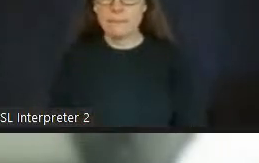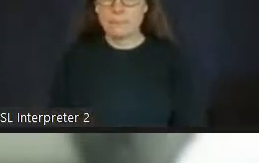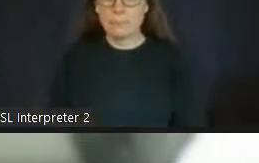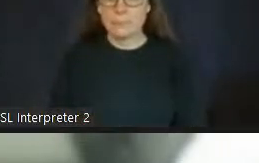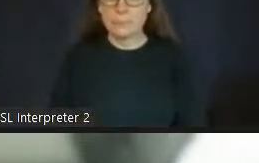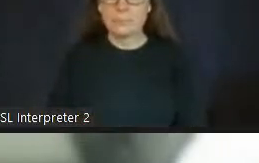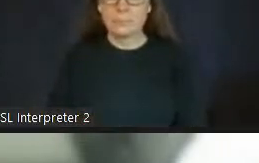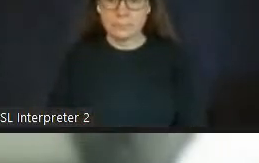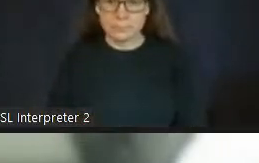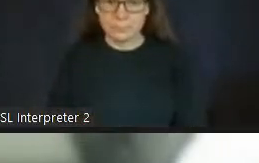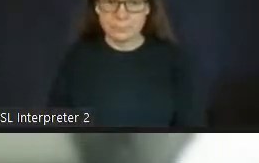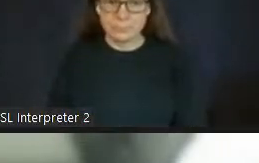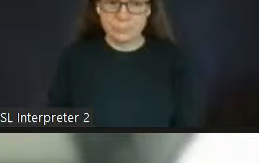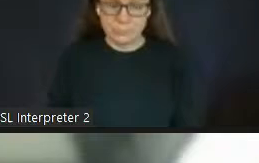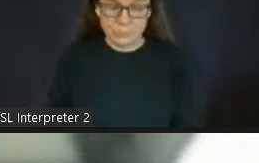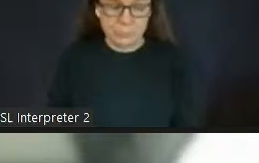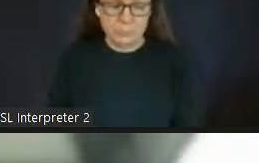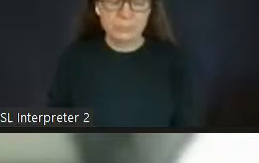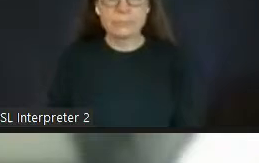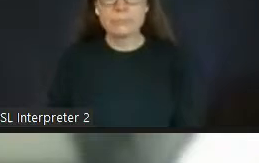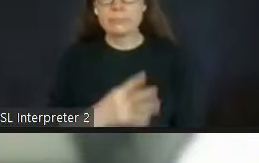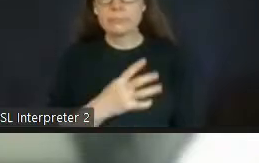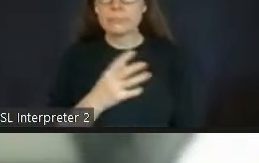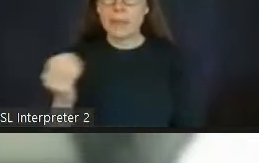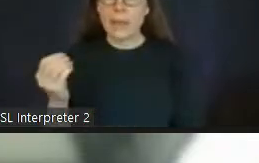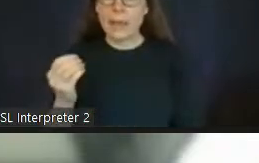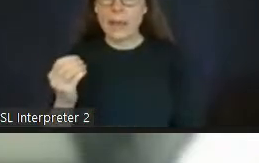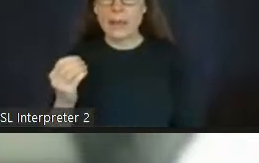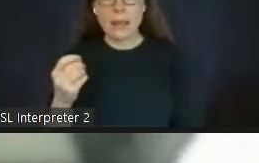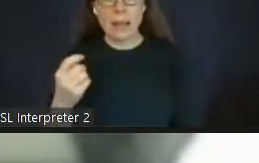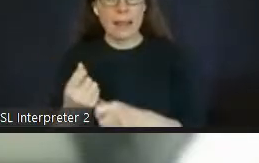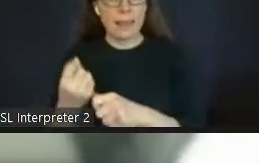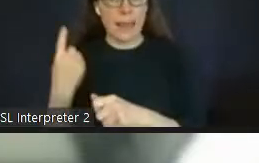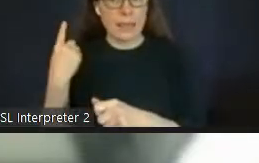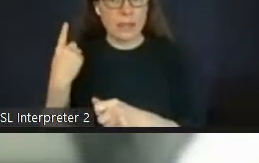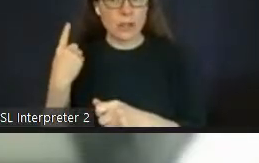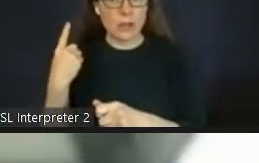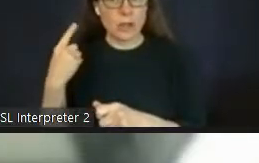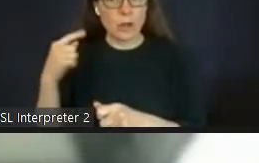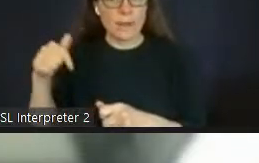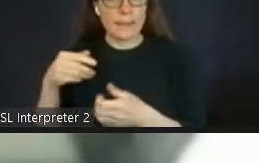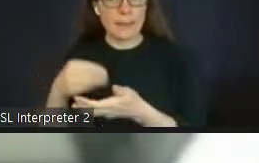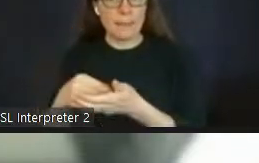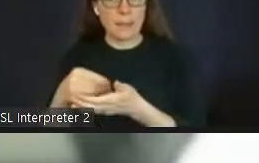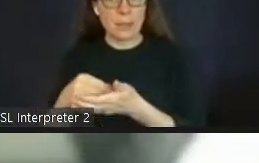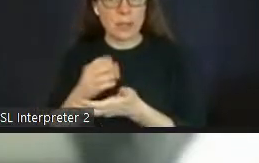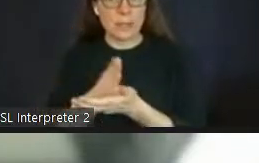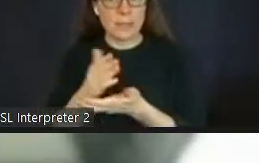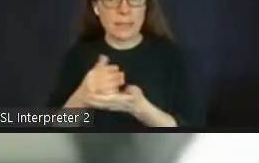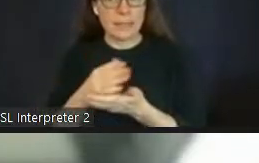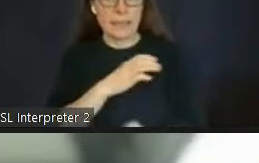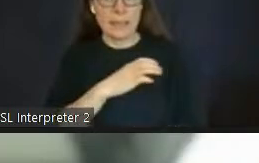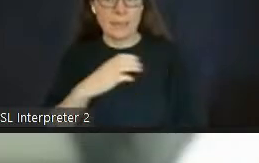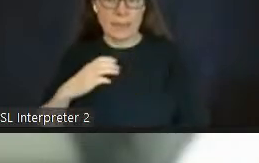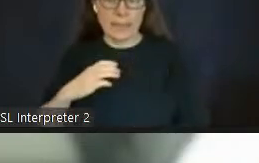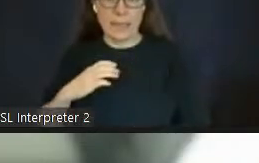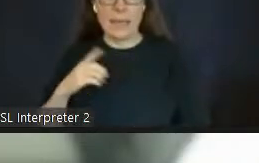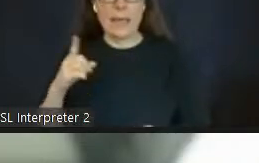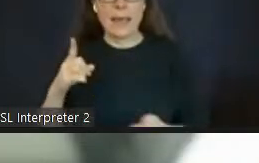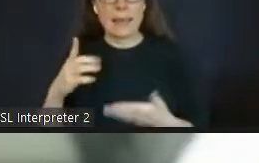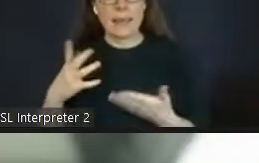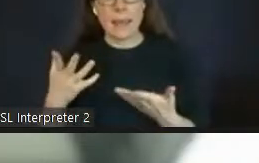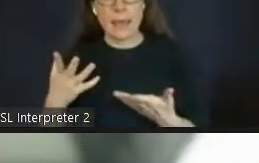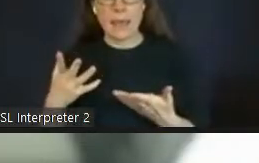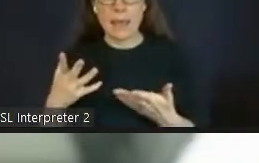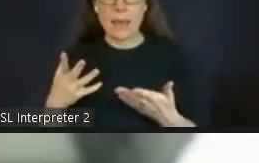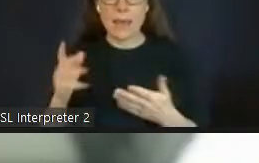And I want to appreciate last year's budget committees for directing the Office of